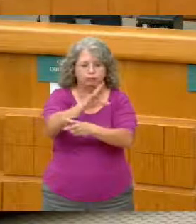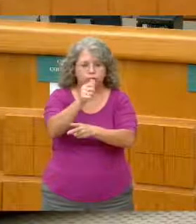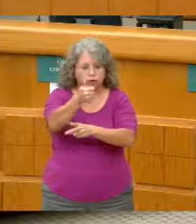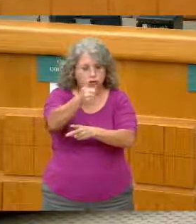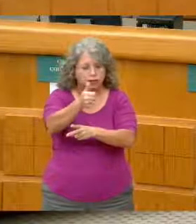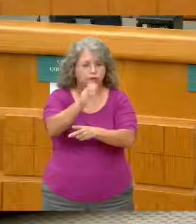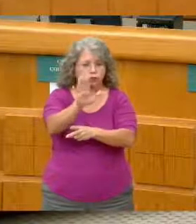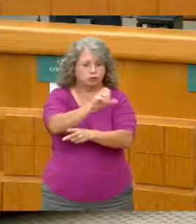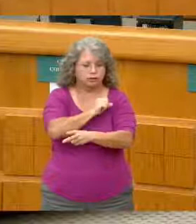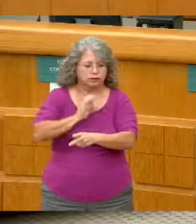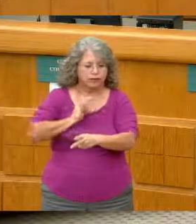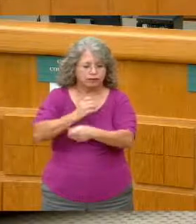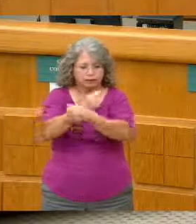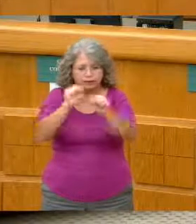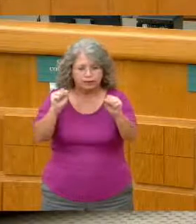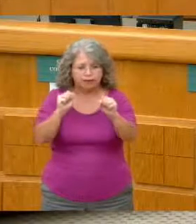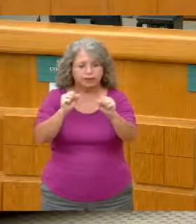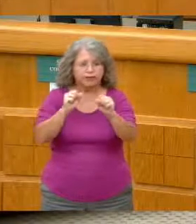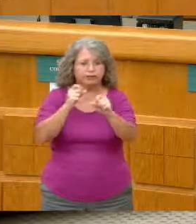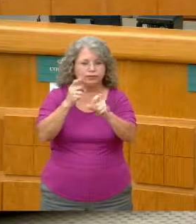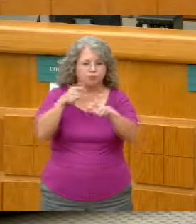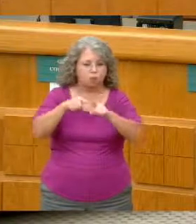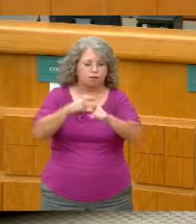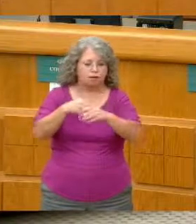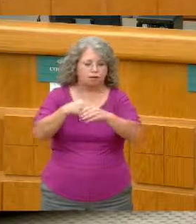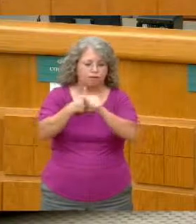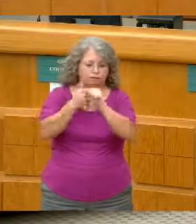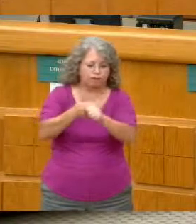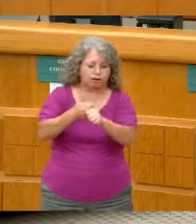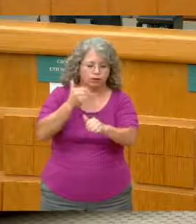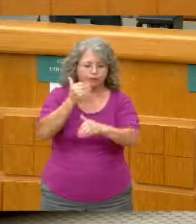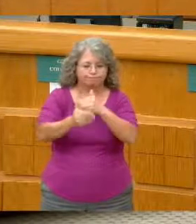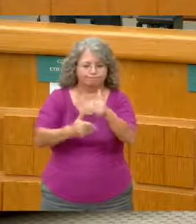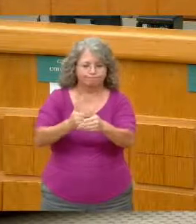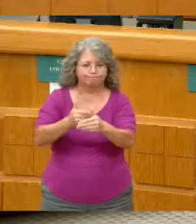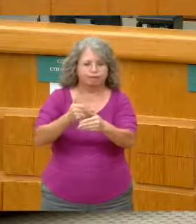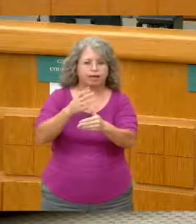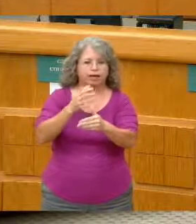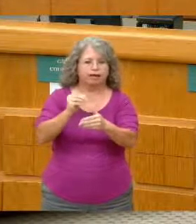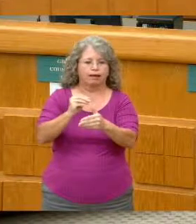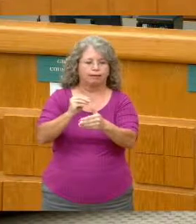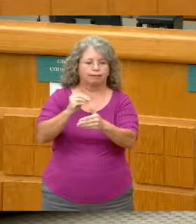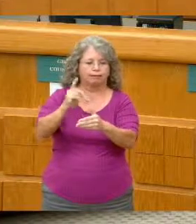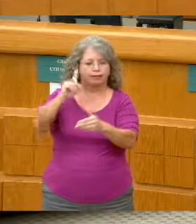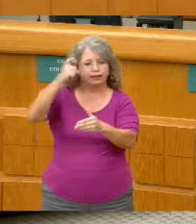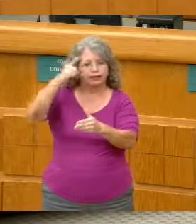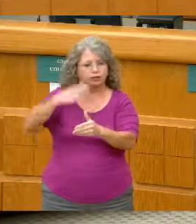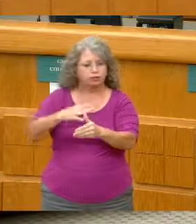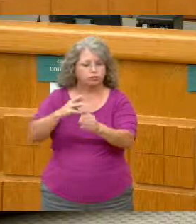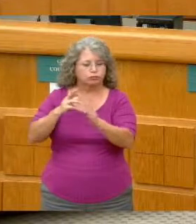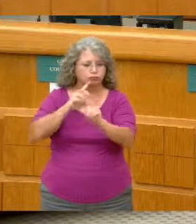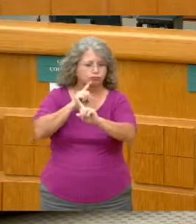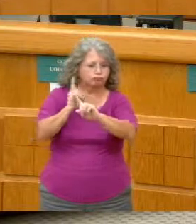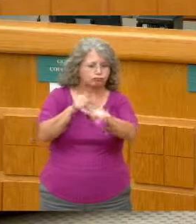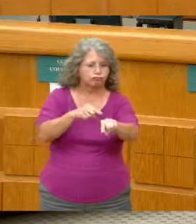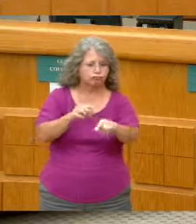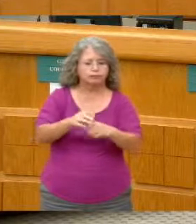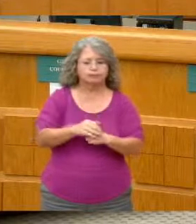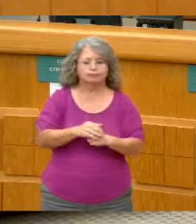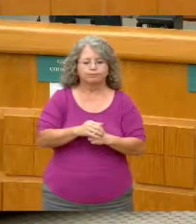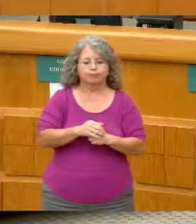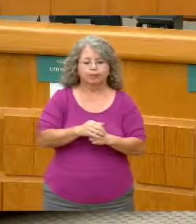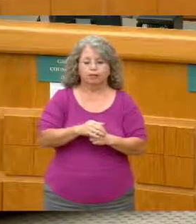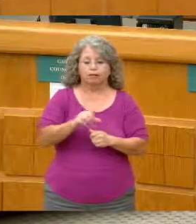staff safe while adhering to the minimum standard protocols that the governor has placed on Reopen